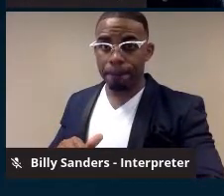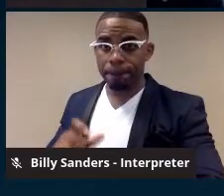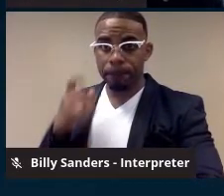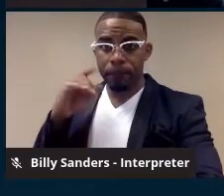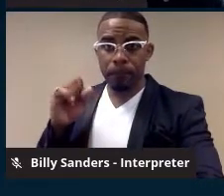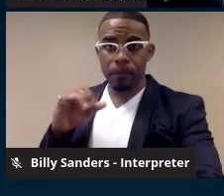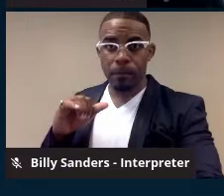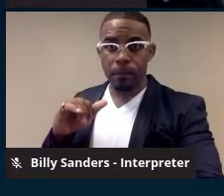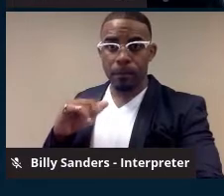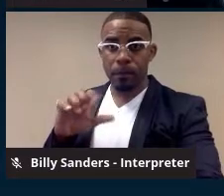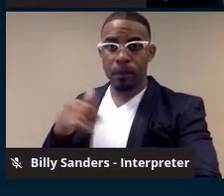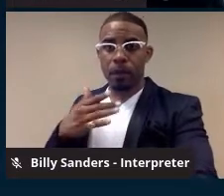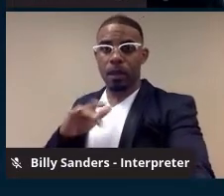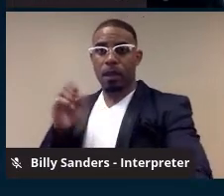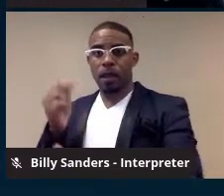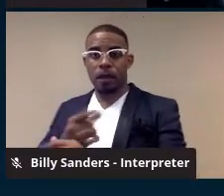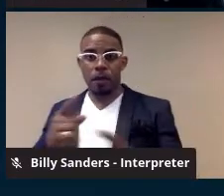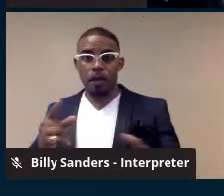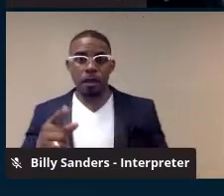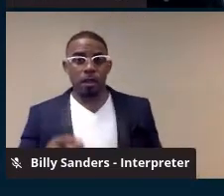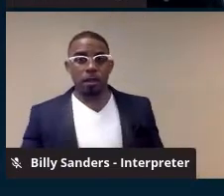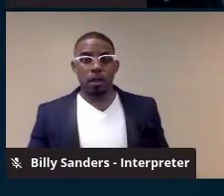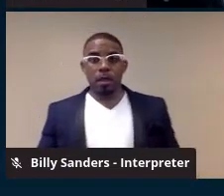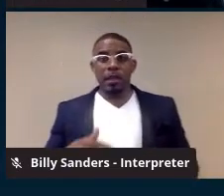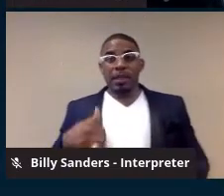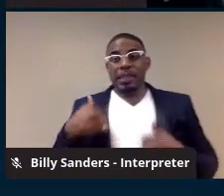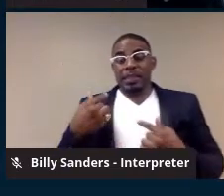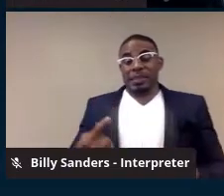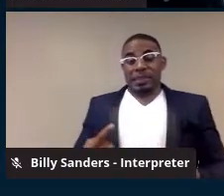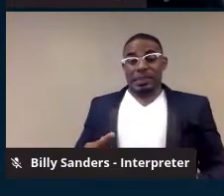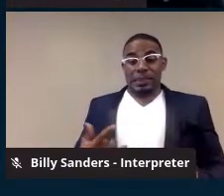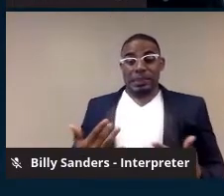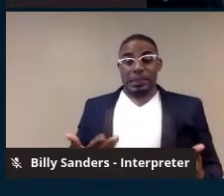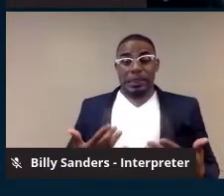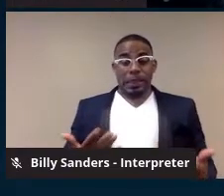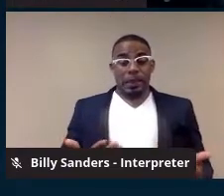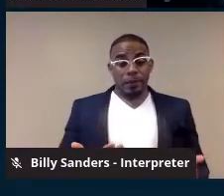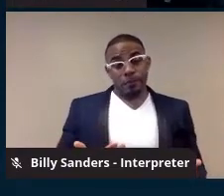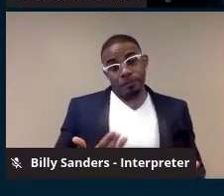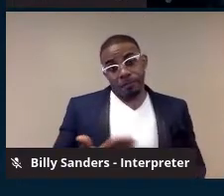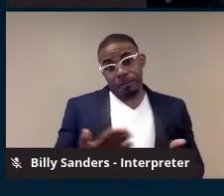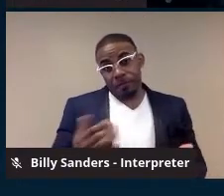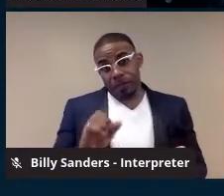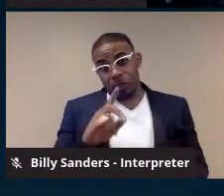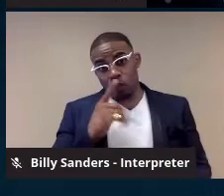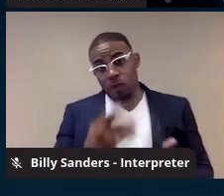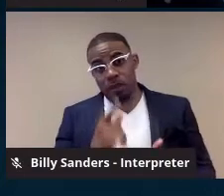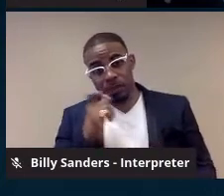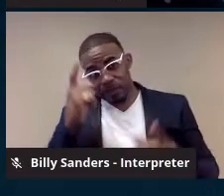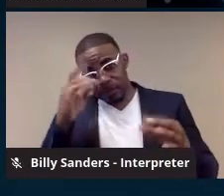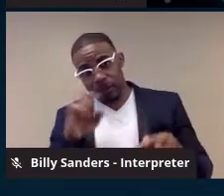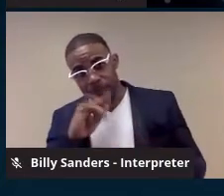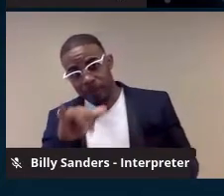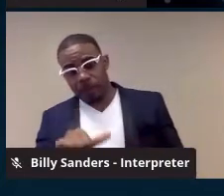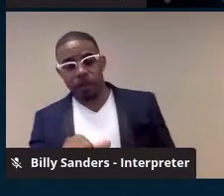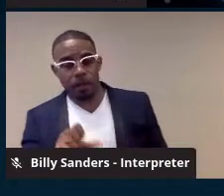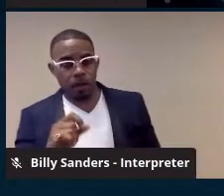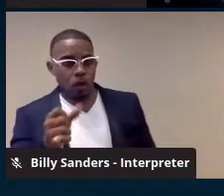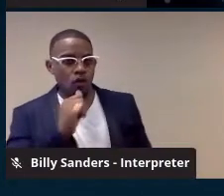I'd show the WebAssembly one, since this is the newer one that's just out of beta, so I thought I'd have a look